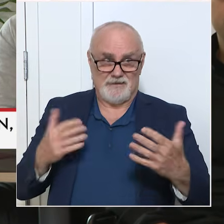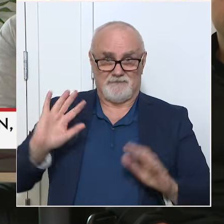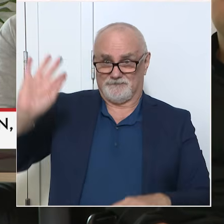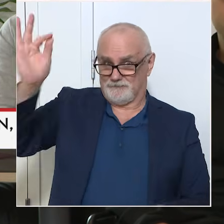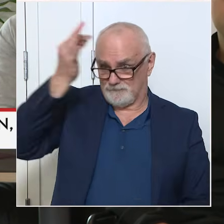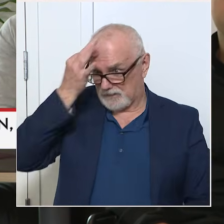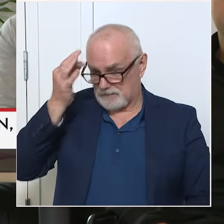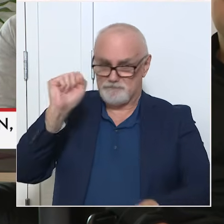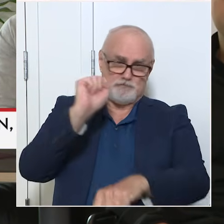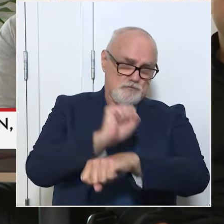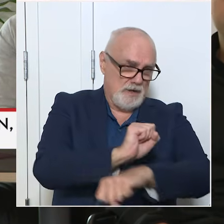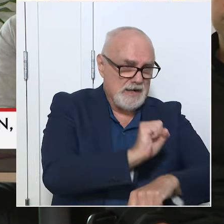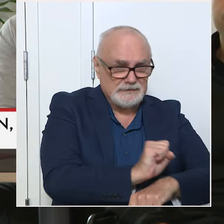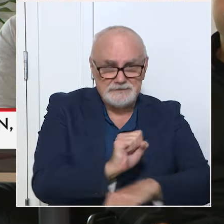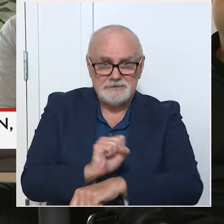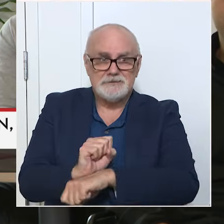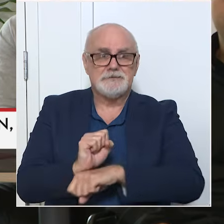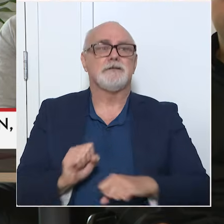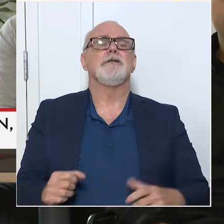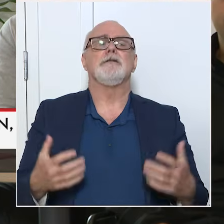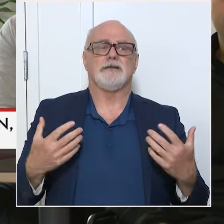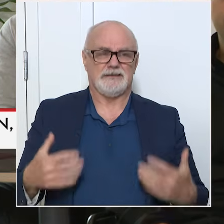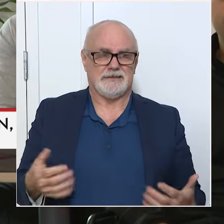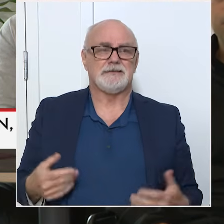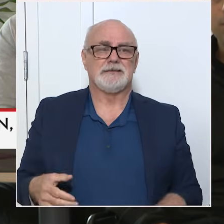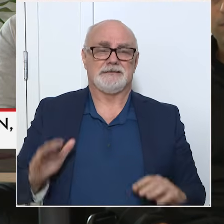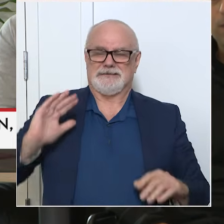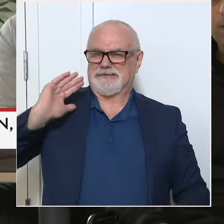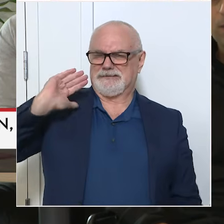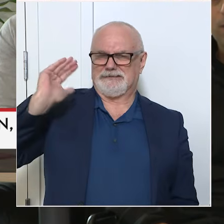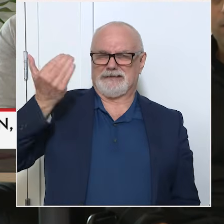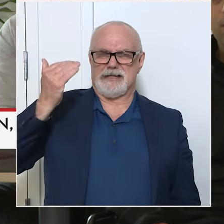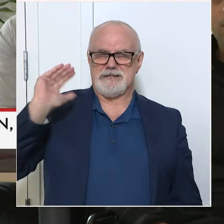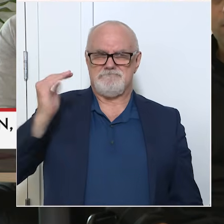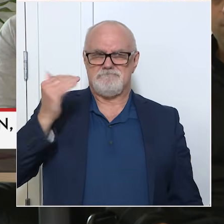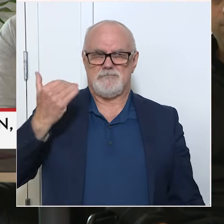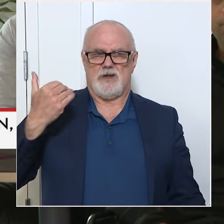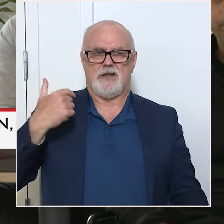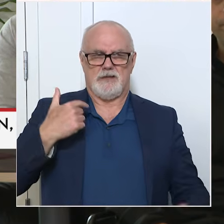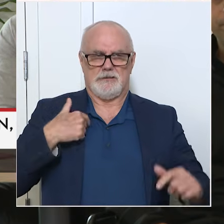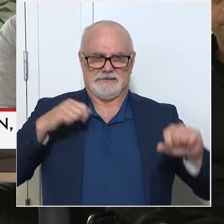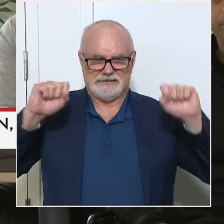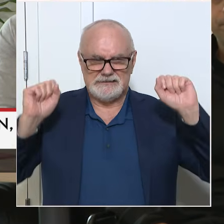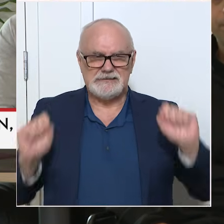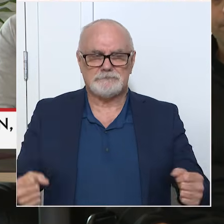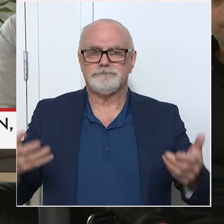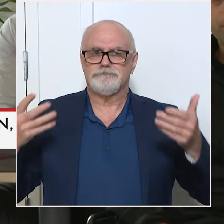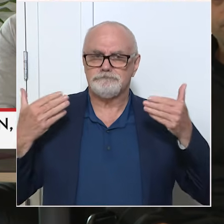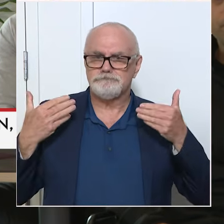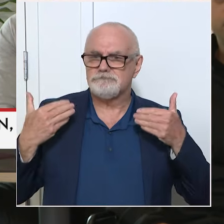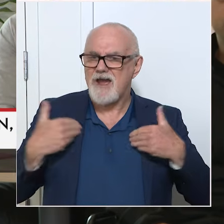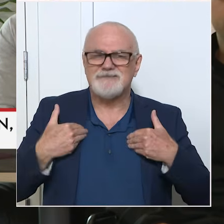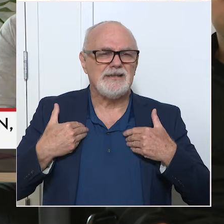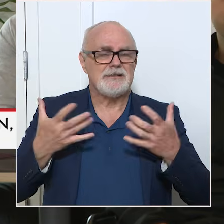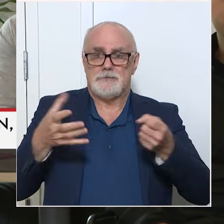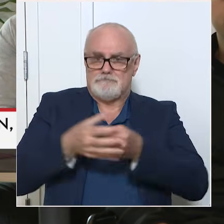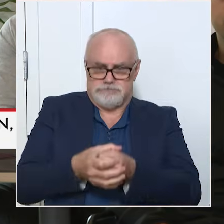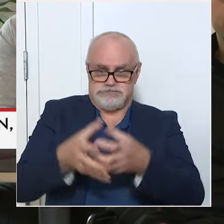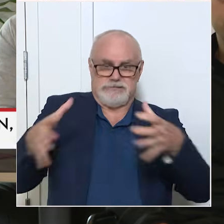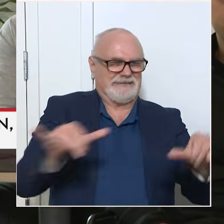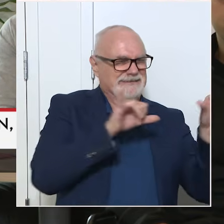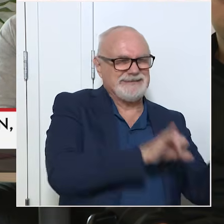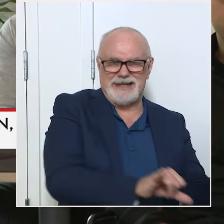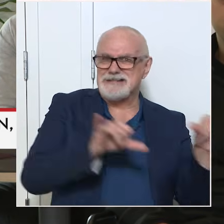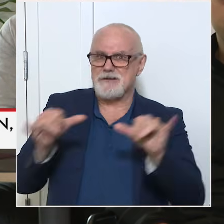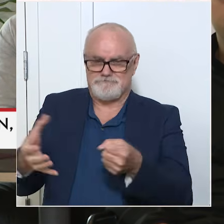workforce. So it looks like we could have, very similar growth. Of course,